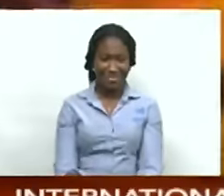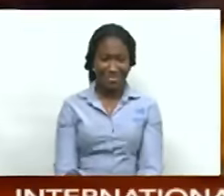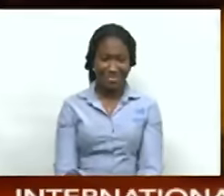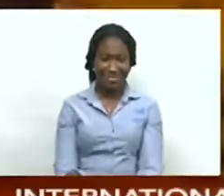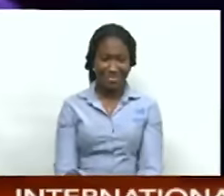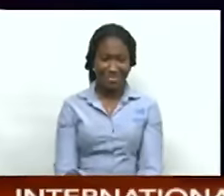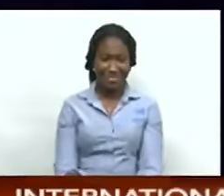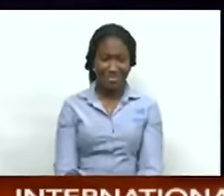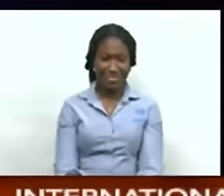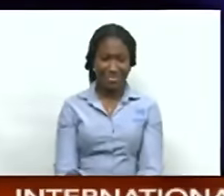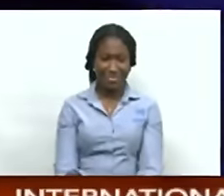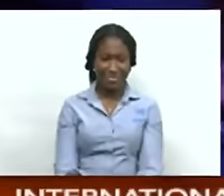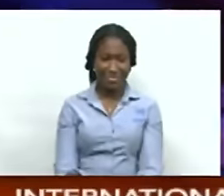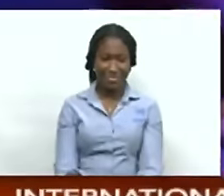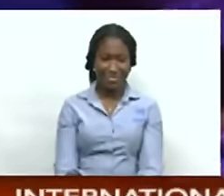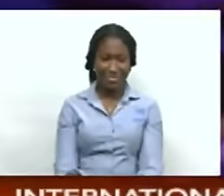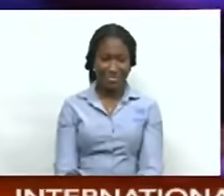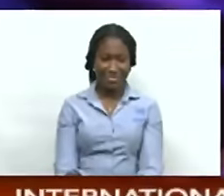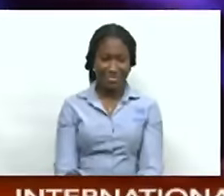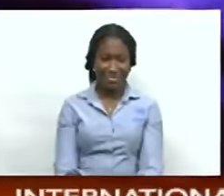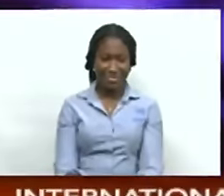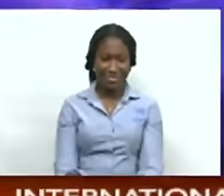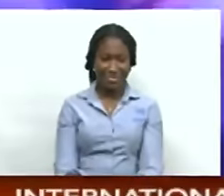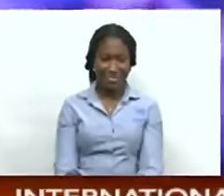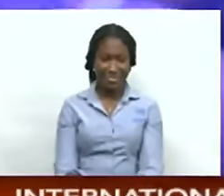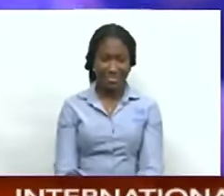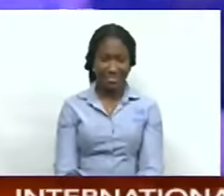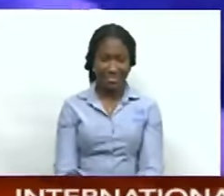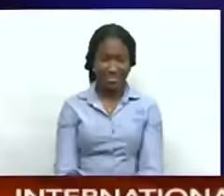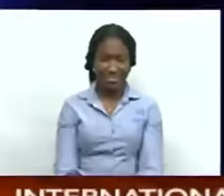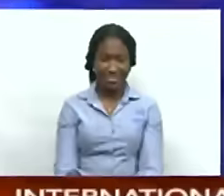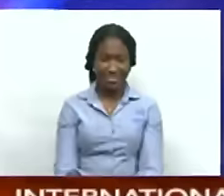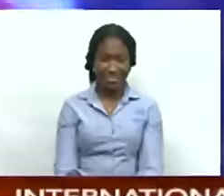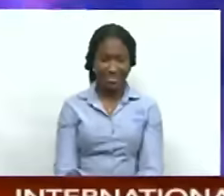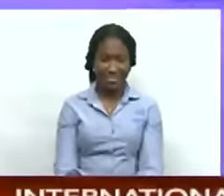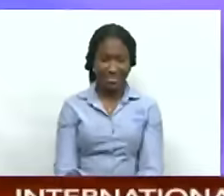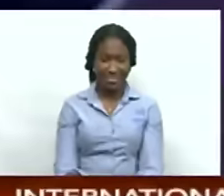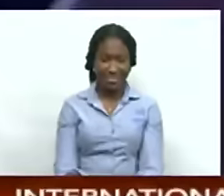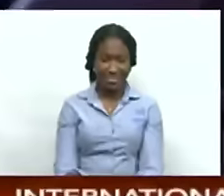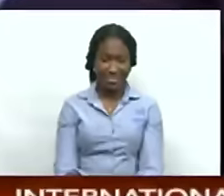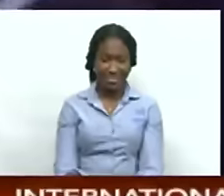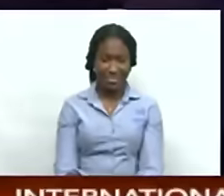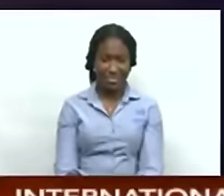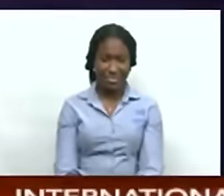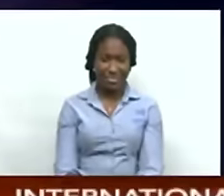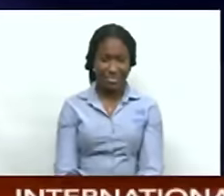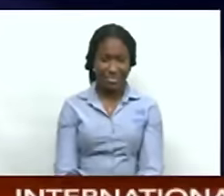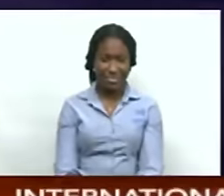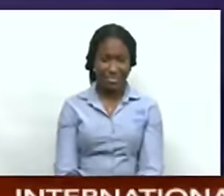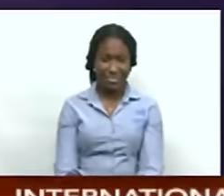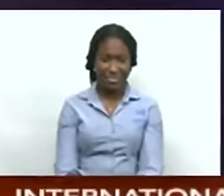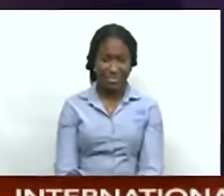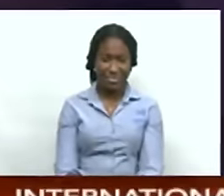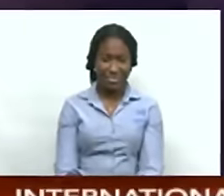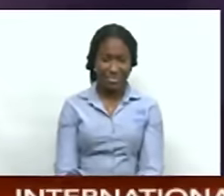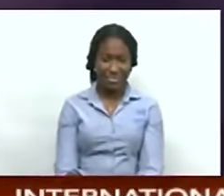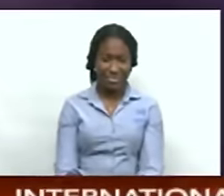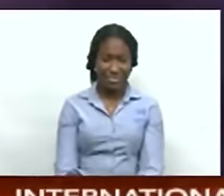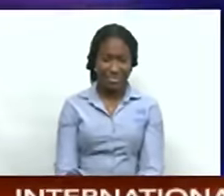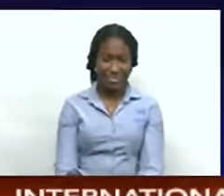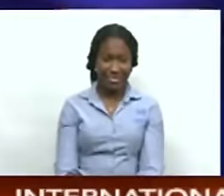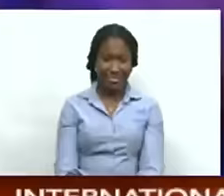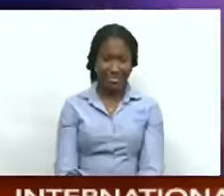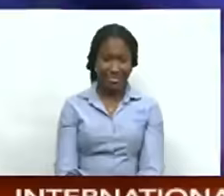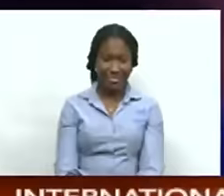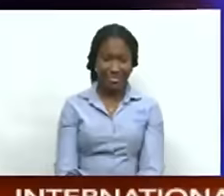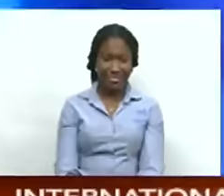disguise. GB, one. Now I wanna get on mad. Two. Now I wanna jam in the center. Three. Girl, away your belted back. Four. I wanna jam